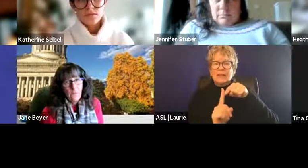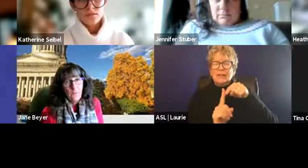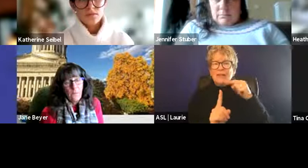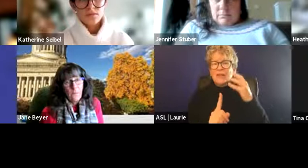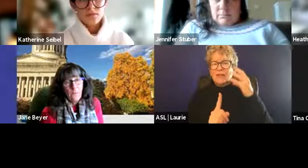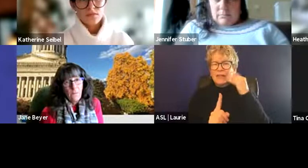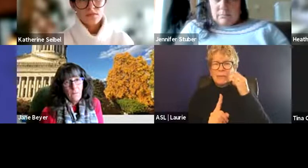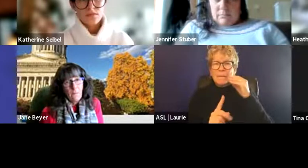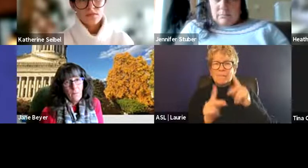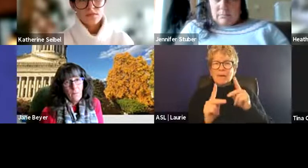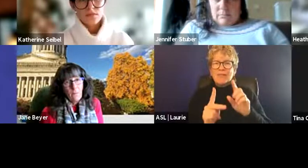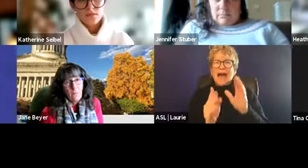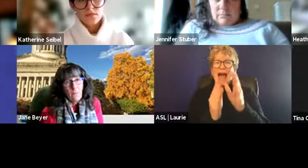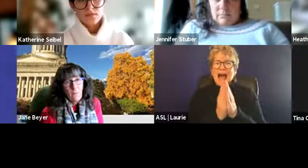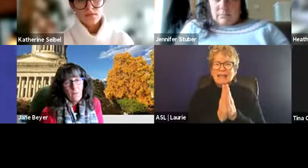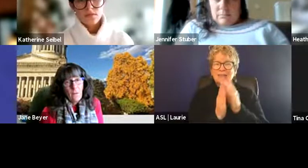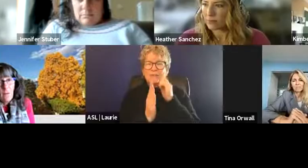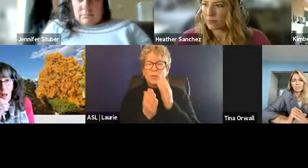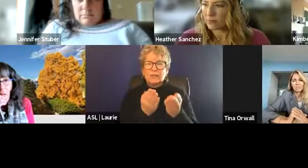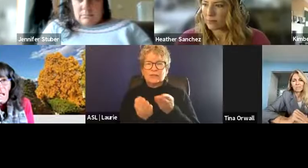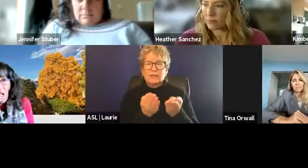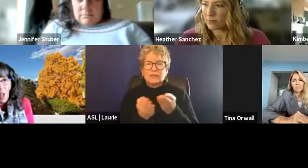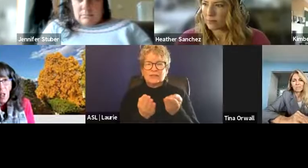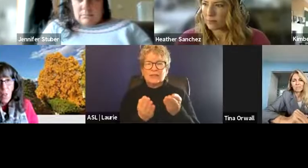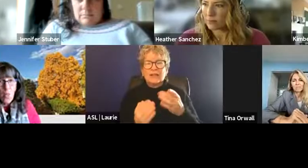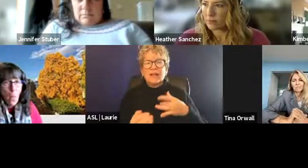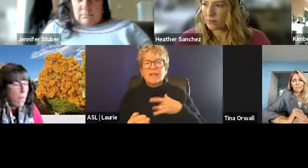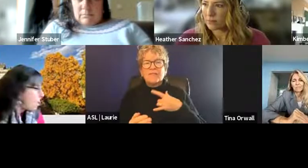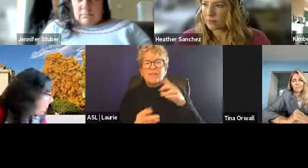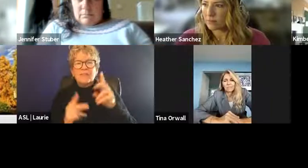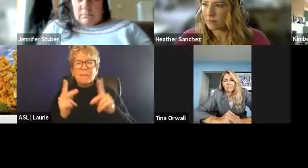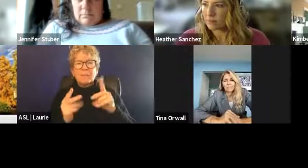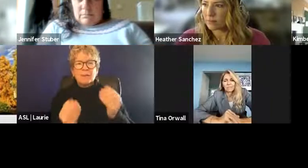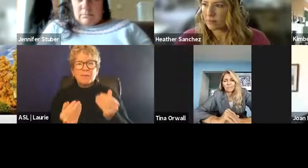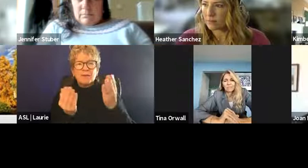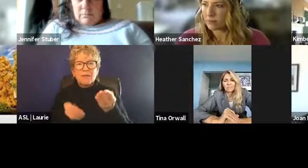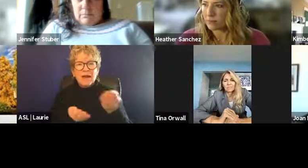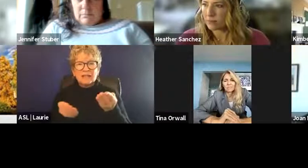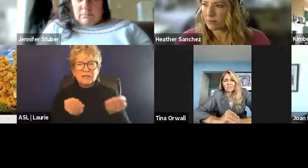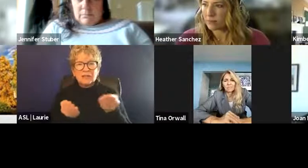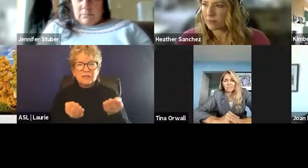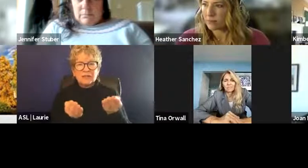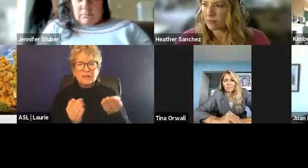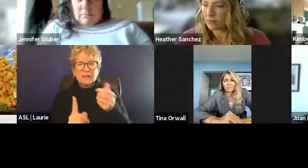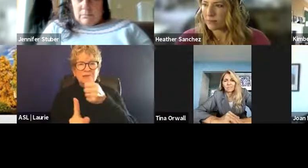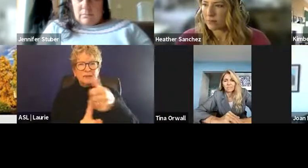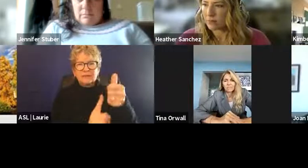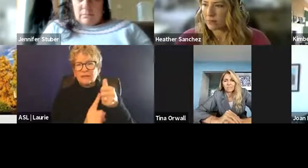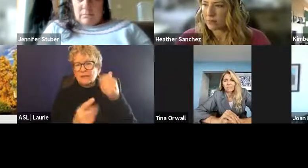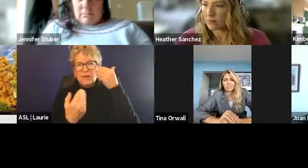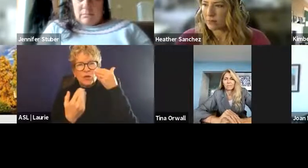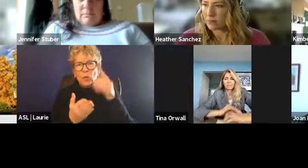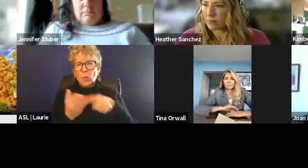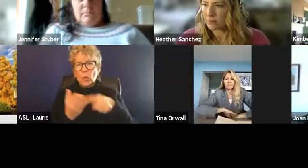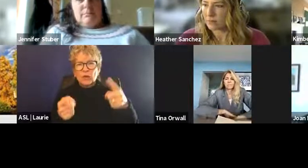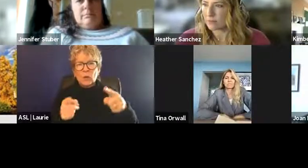services have, which is they feel like the people who are providing services don't know what's going on.